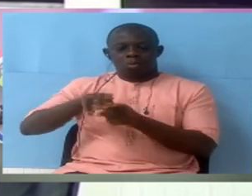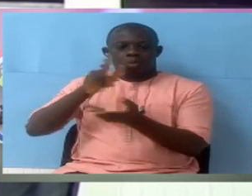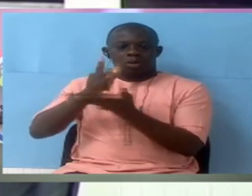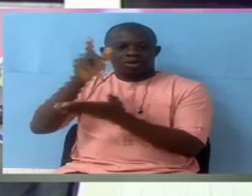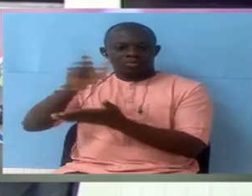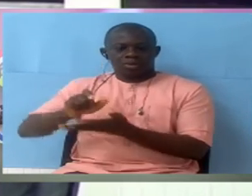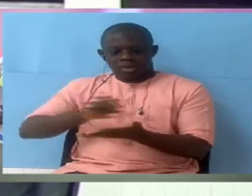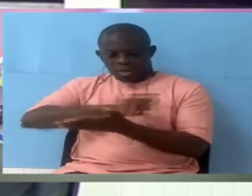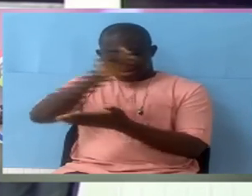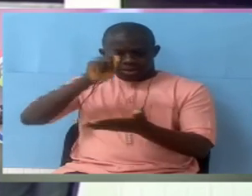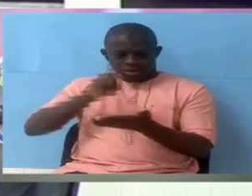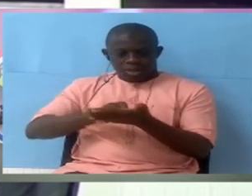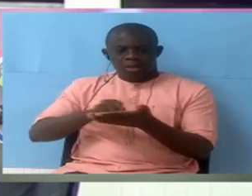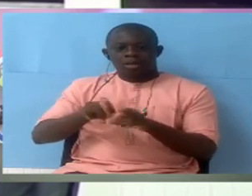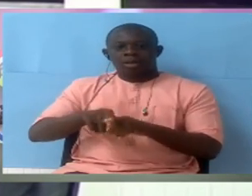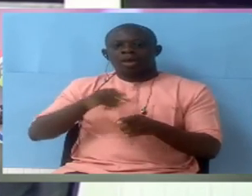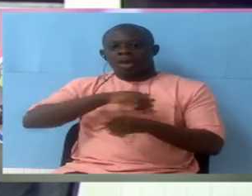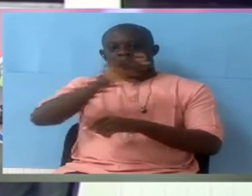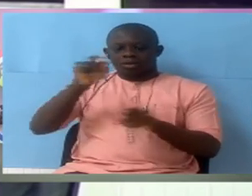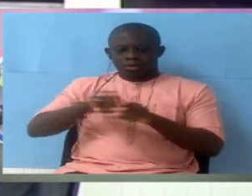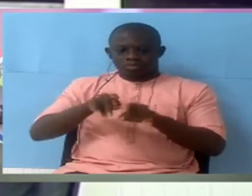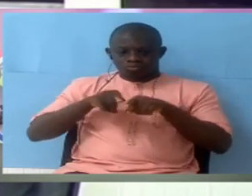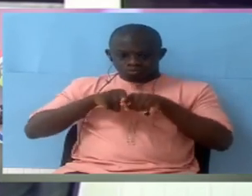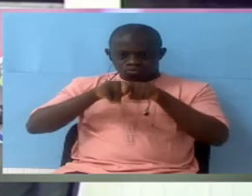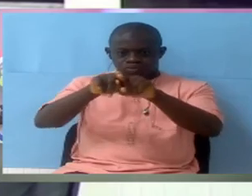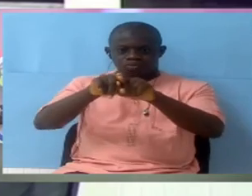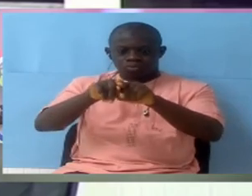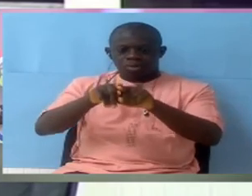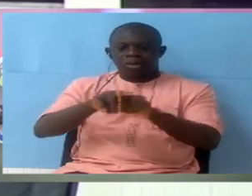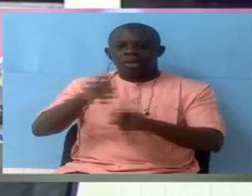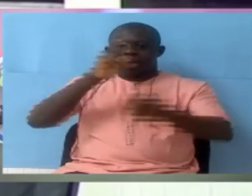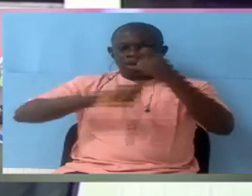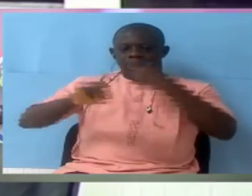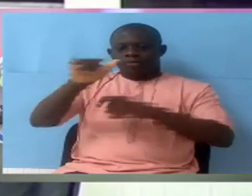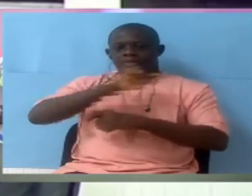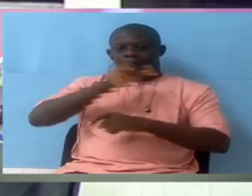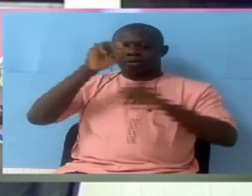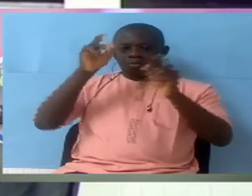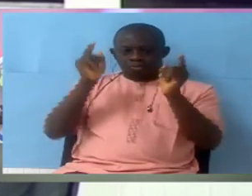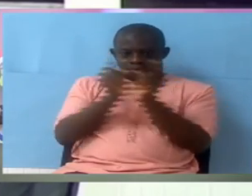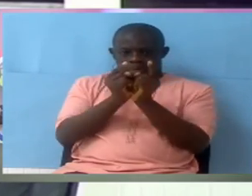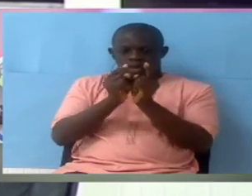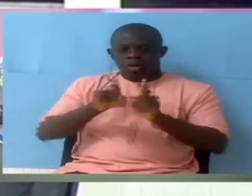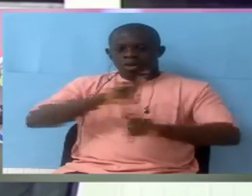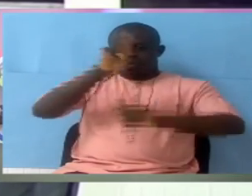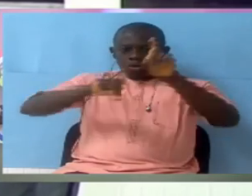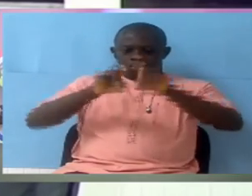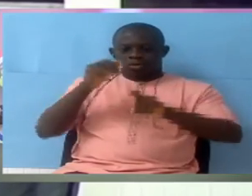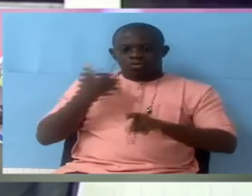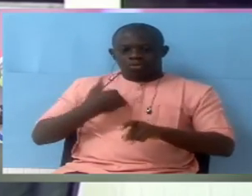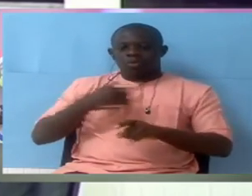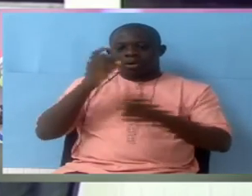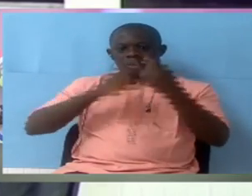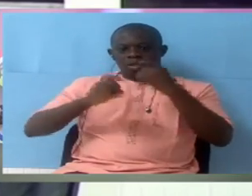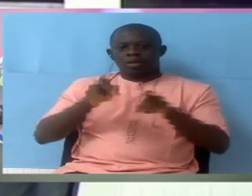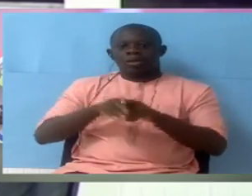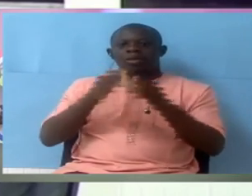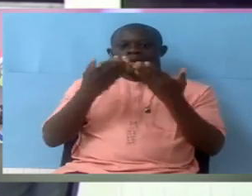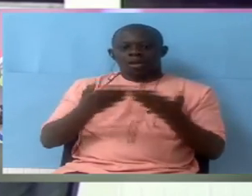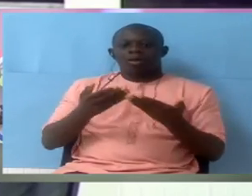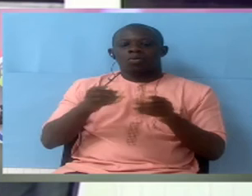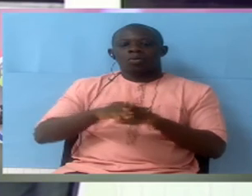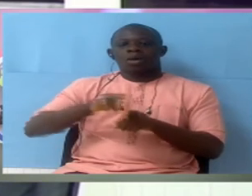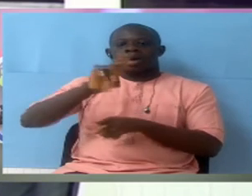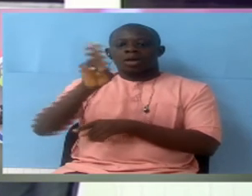sign. So I was escorted to the panel again. Ñu dal di may yobbu wat ci panel ba. And Haidara said take him to the